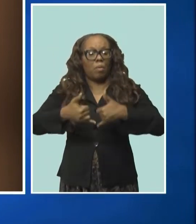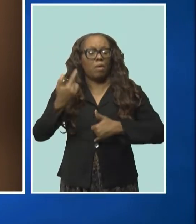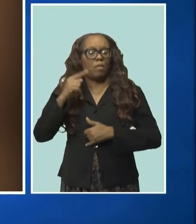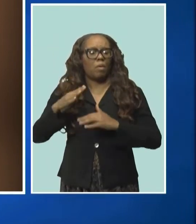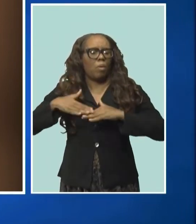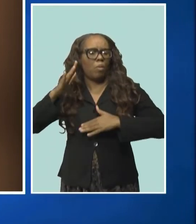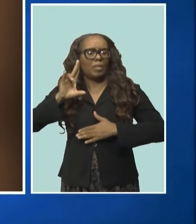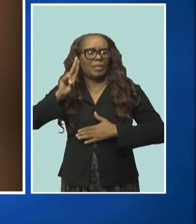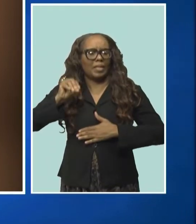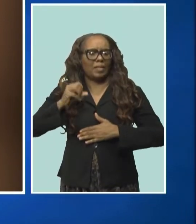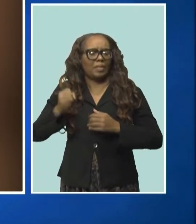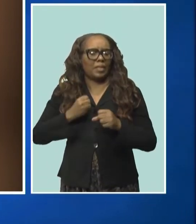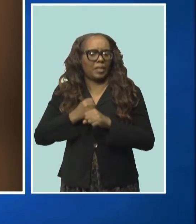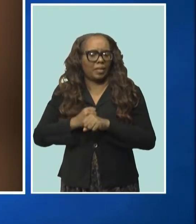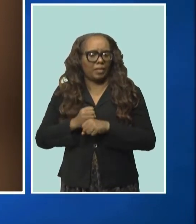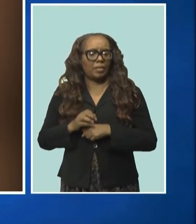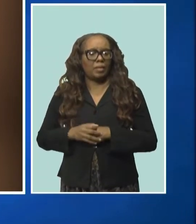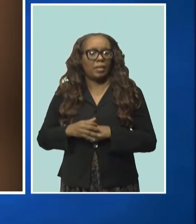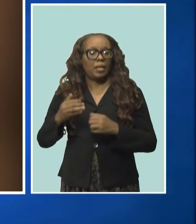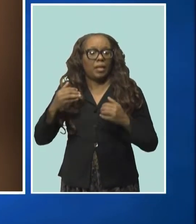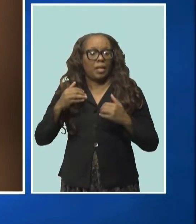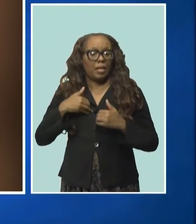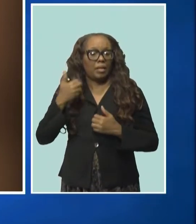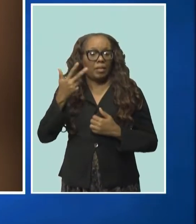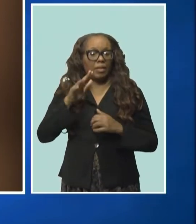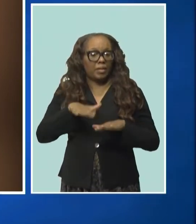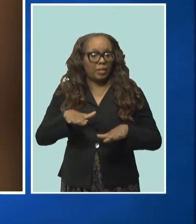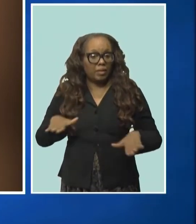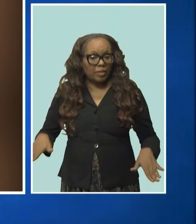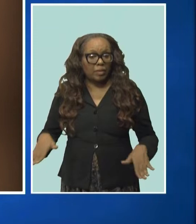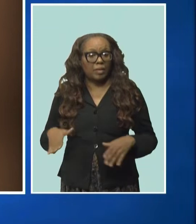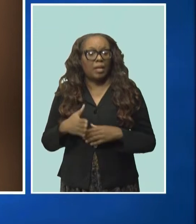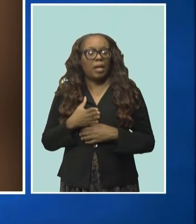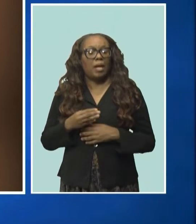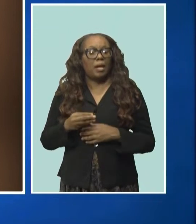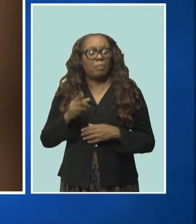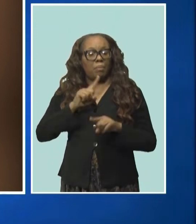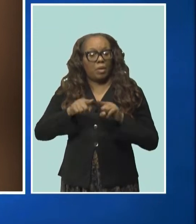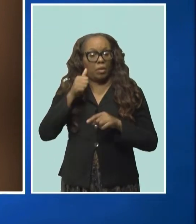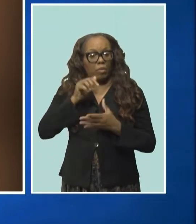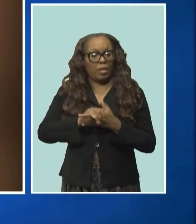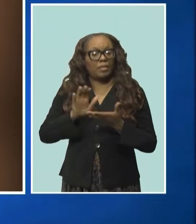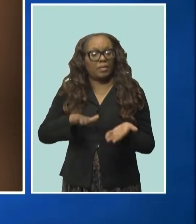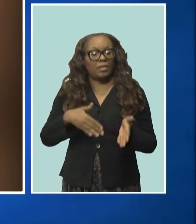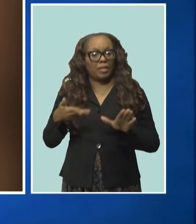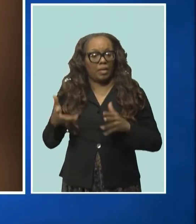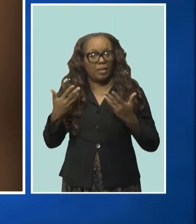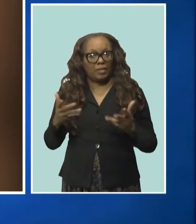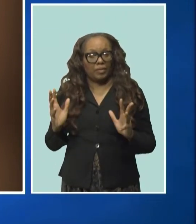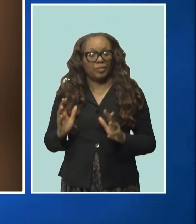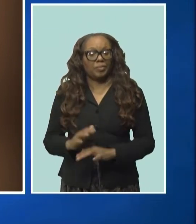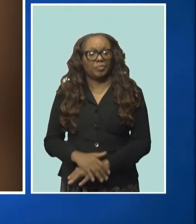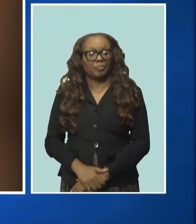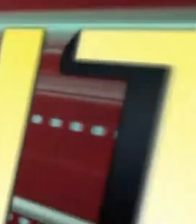He leaves to mourn his 3 children, Wendy, Irwin and Wallace. He was predeceased by his wife, Elise.